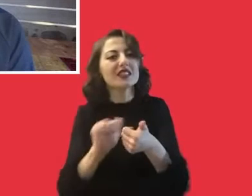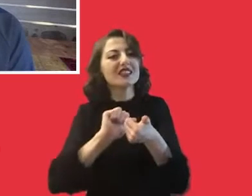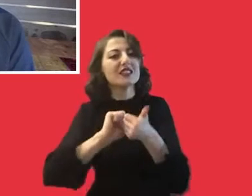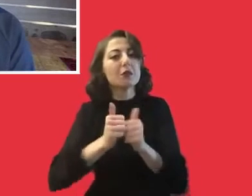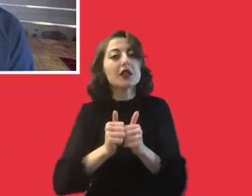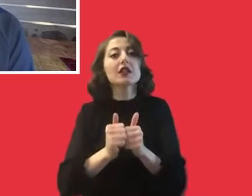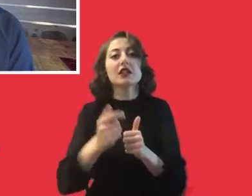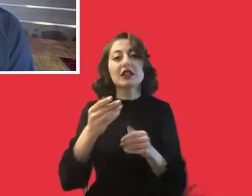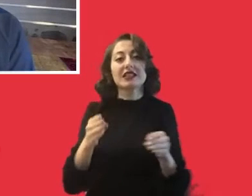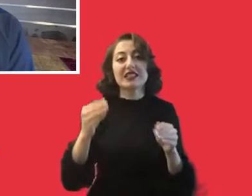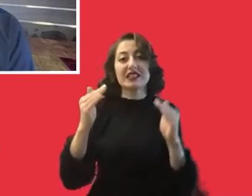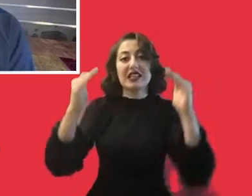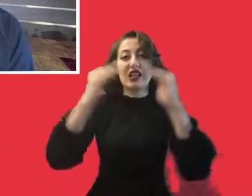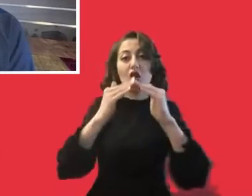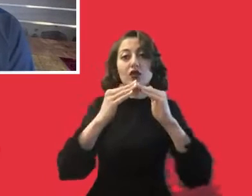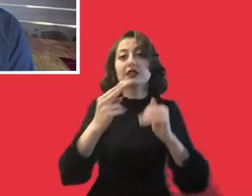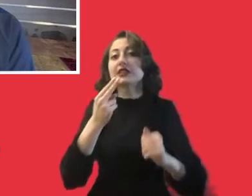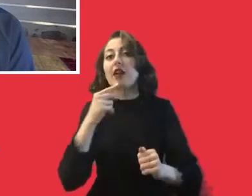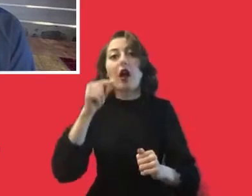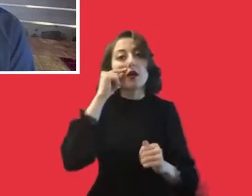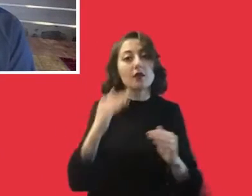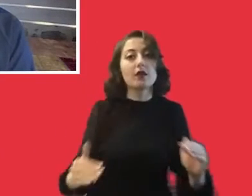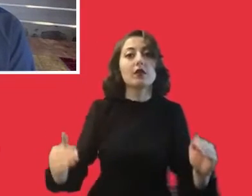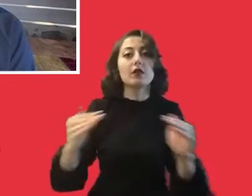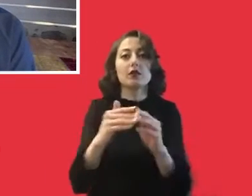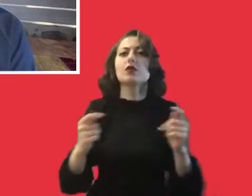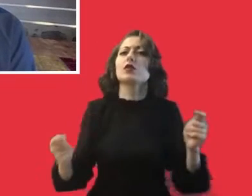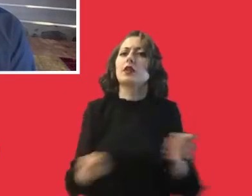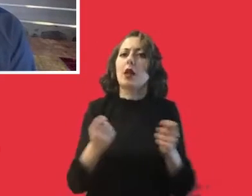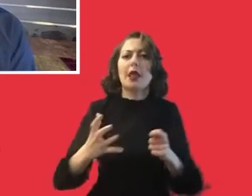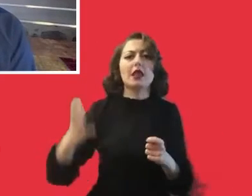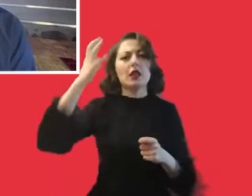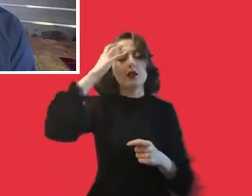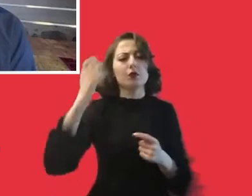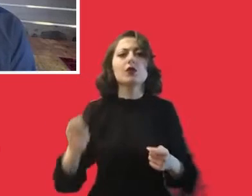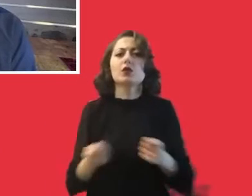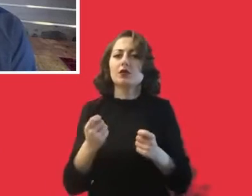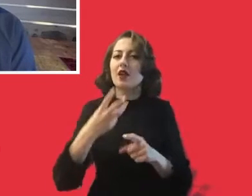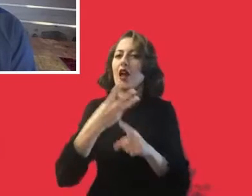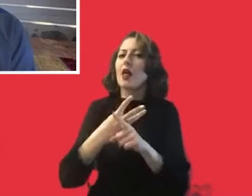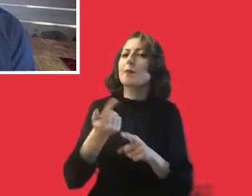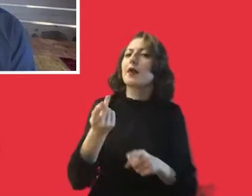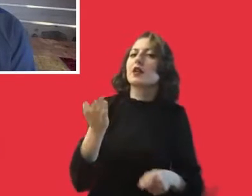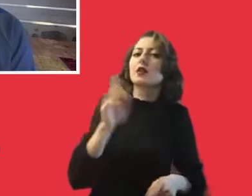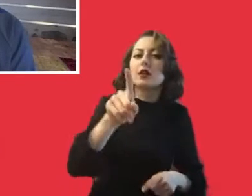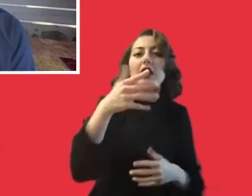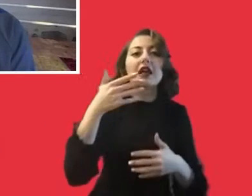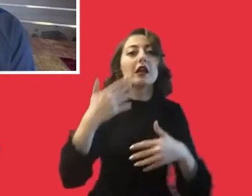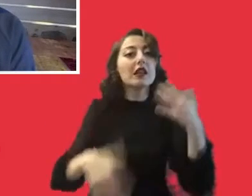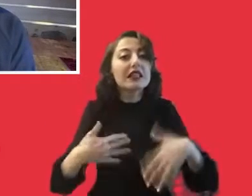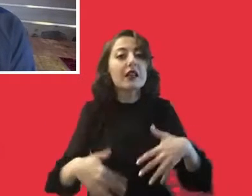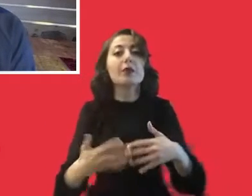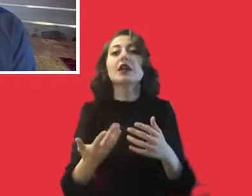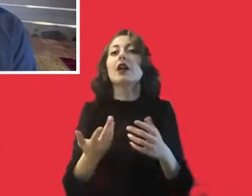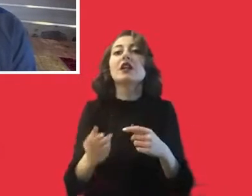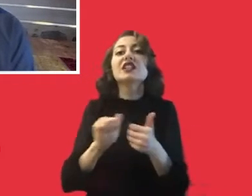And Ezgi mentioned that, for instance, gender inequality is one of the most important problems in sports. And Ercan will be talking about this